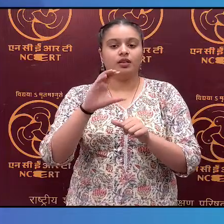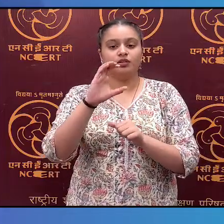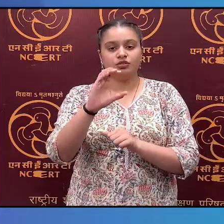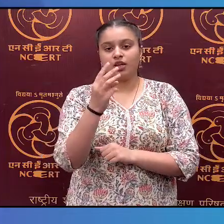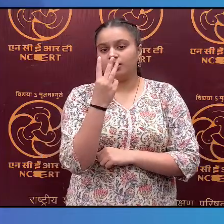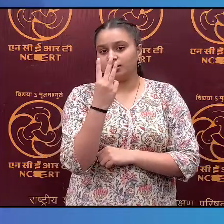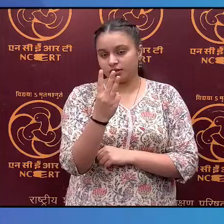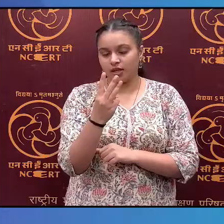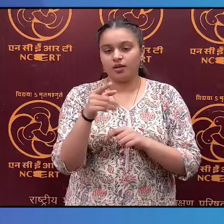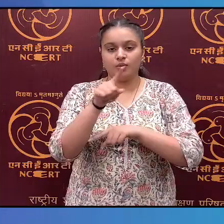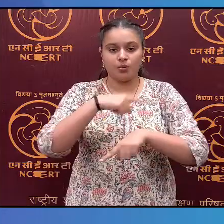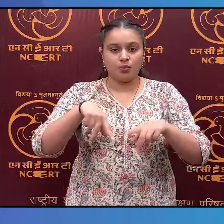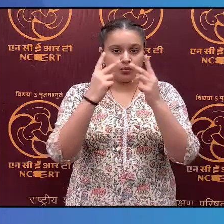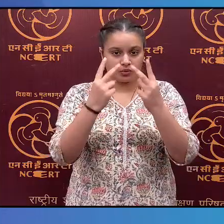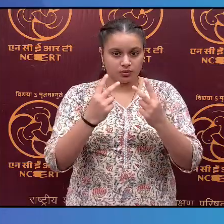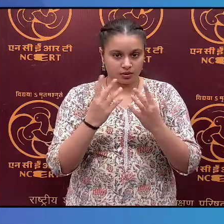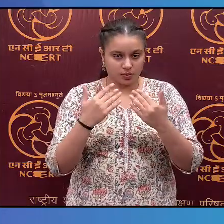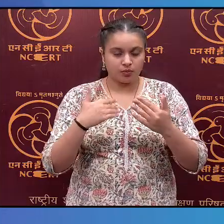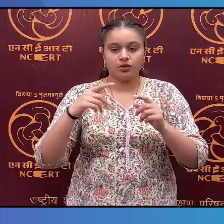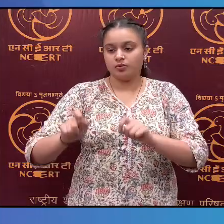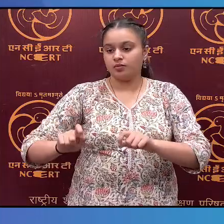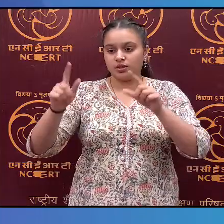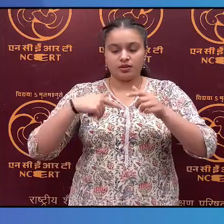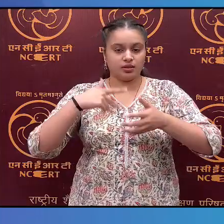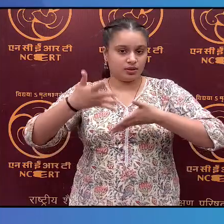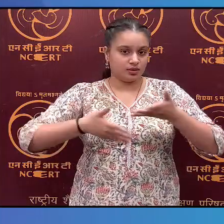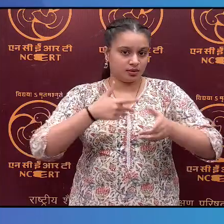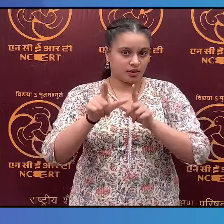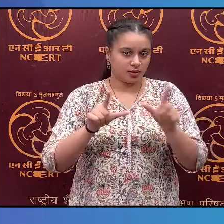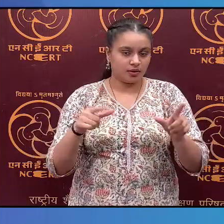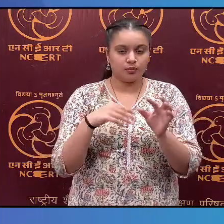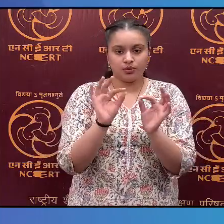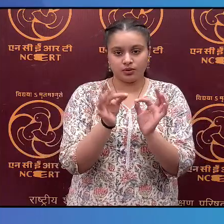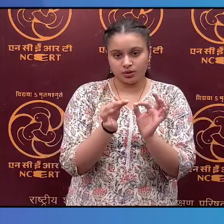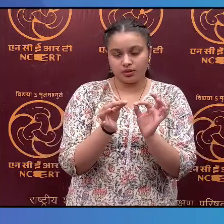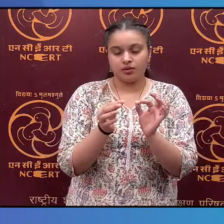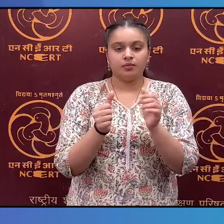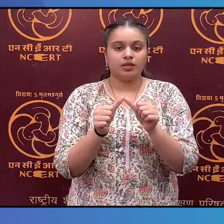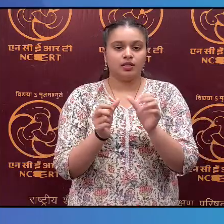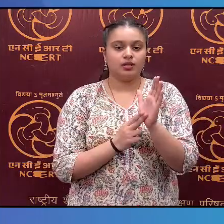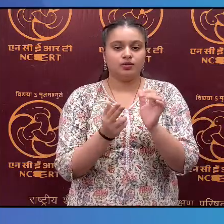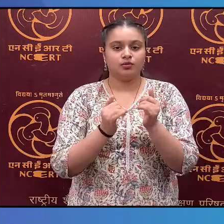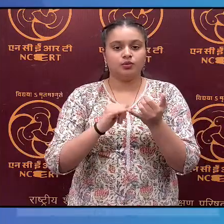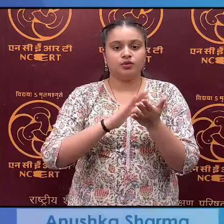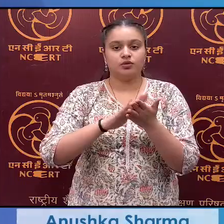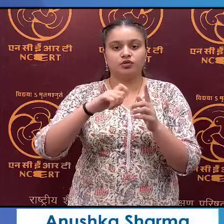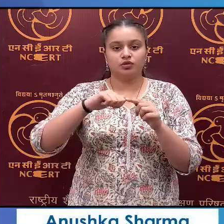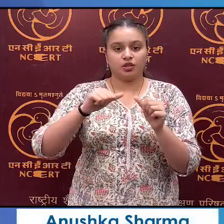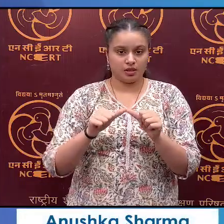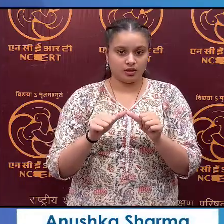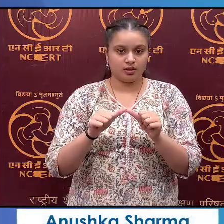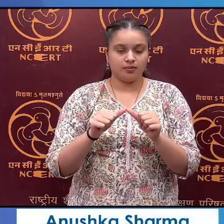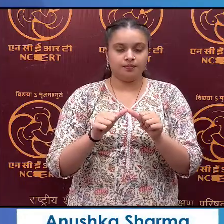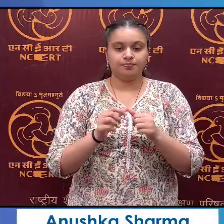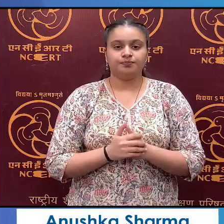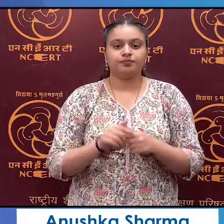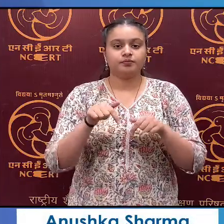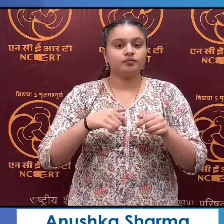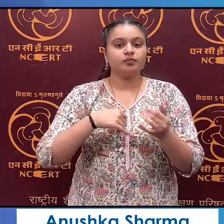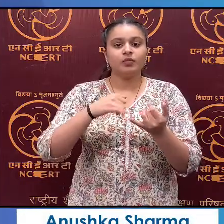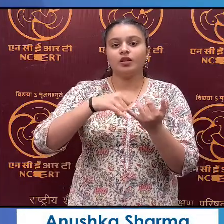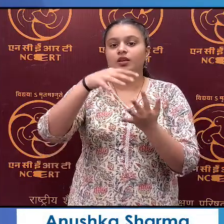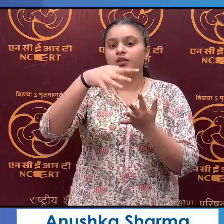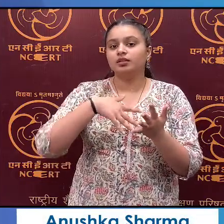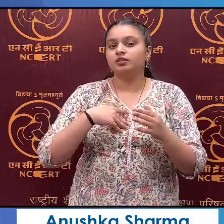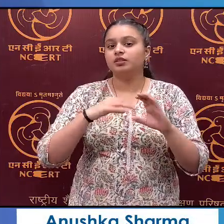am accompanied by our sign language interpreter. Let's meet her. You are Miss Anushka. Anushka, very warm welcome. And this session is for